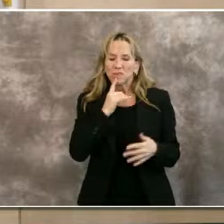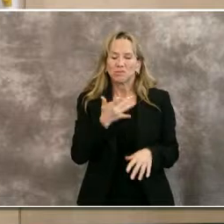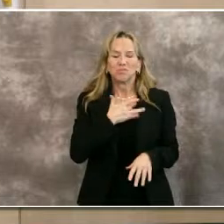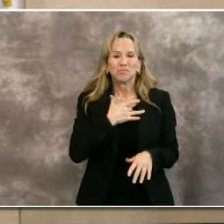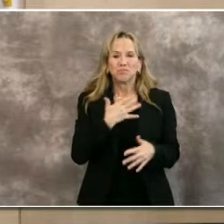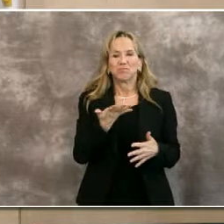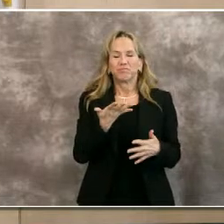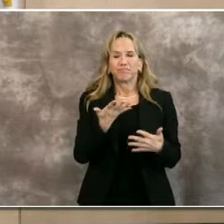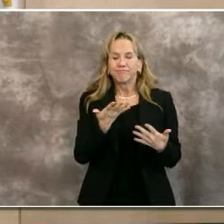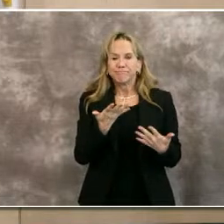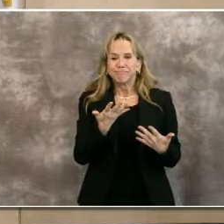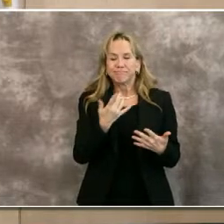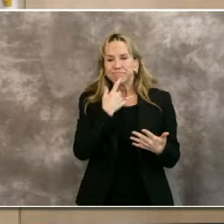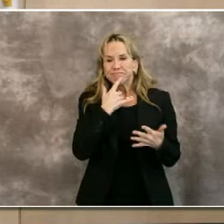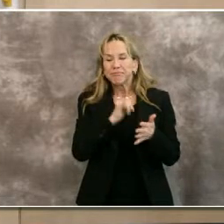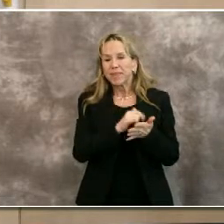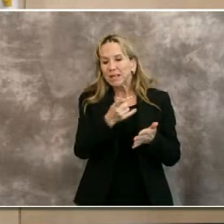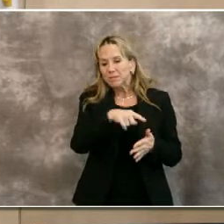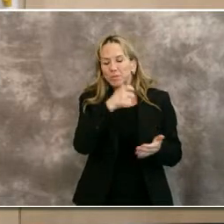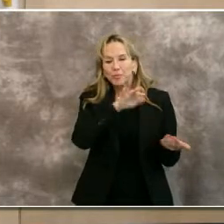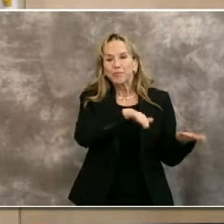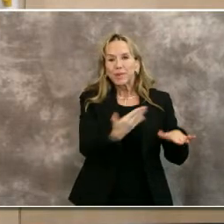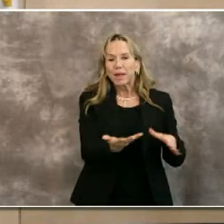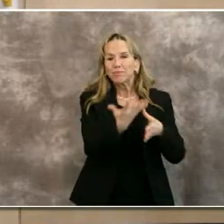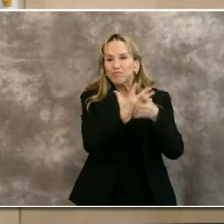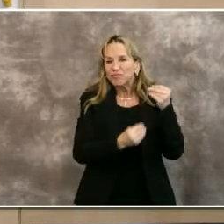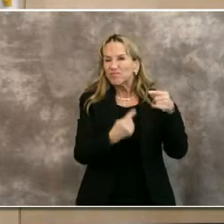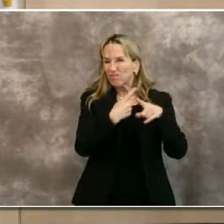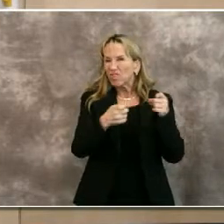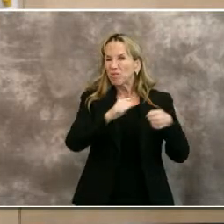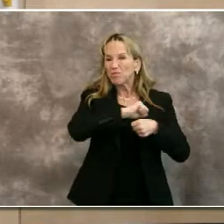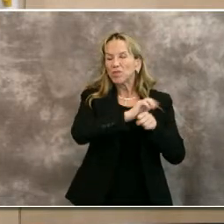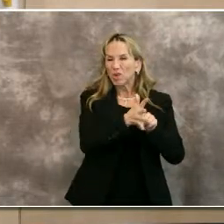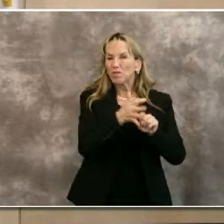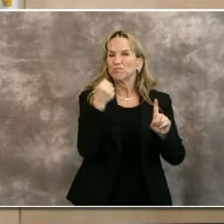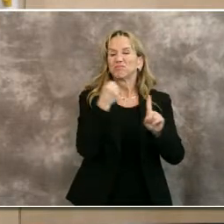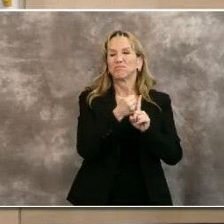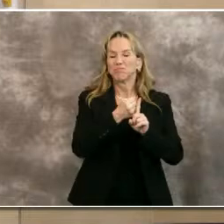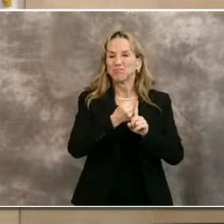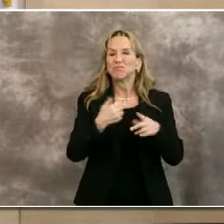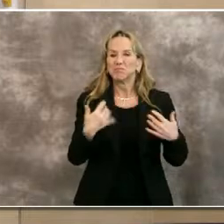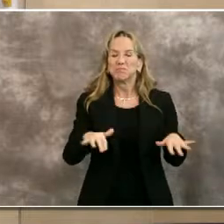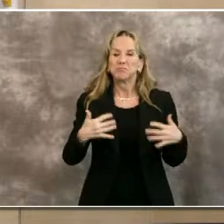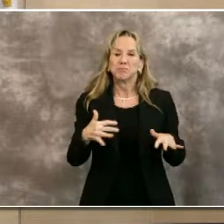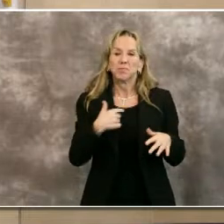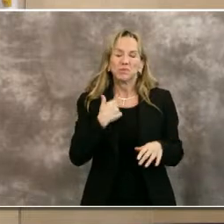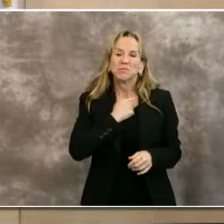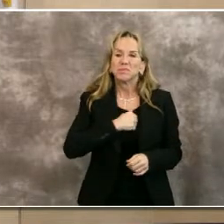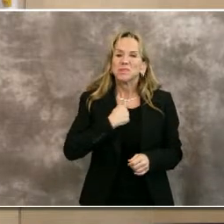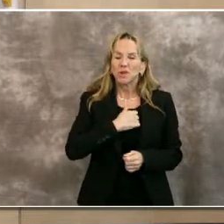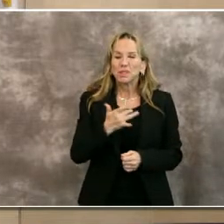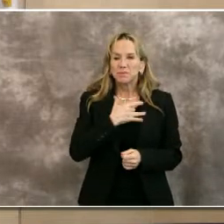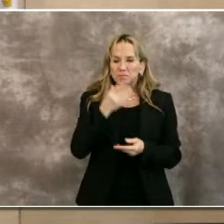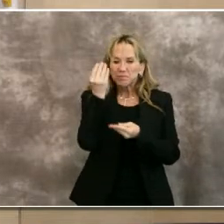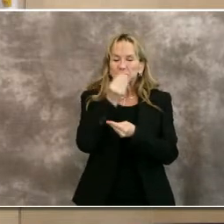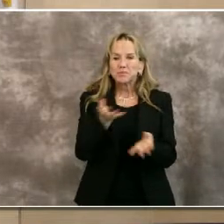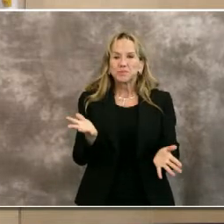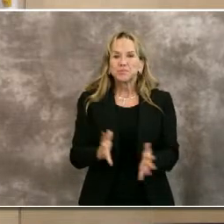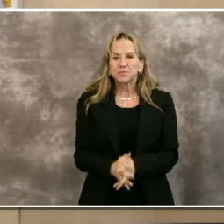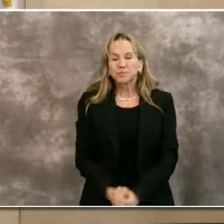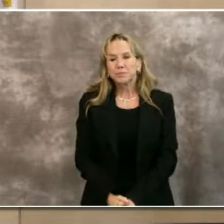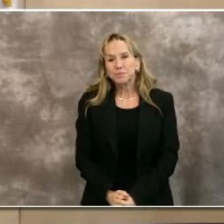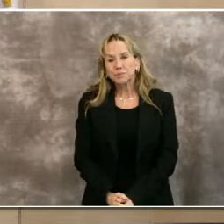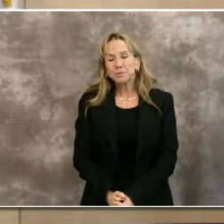those that have been reported today and who have lost their lives since the COVID-19 pandemic